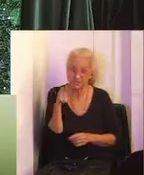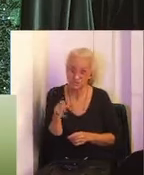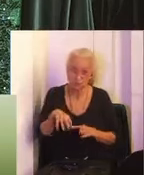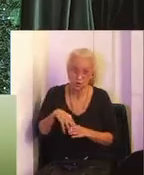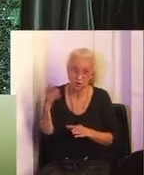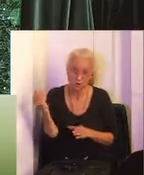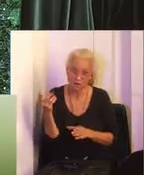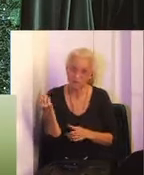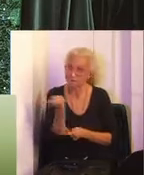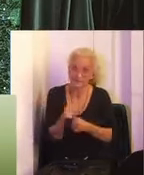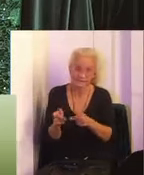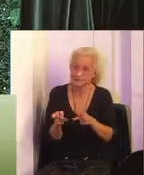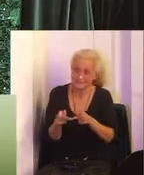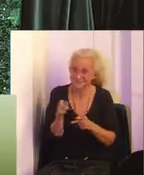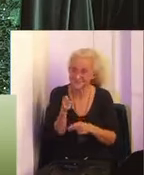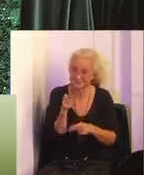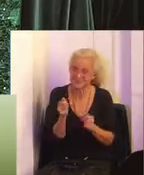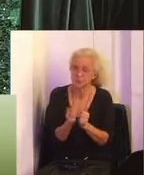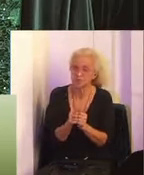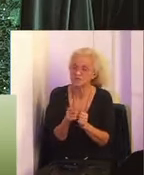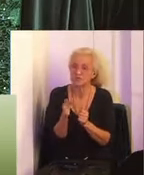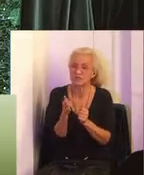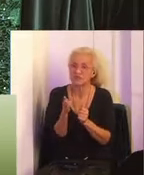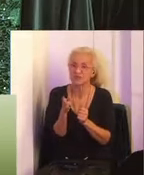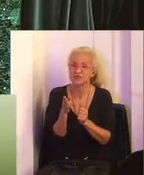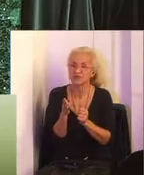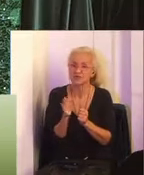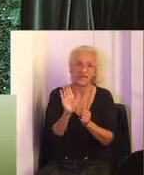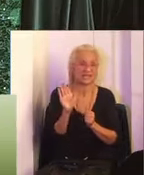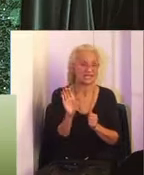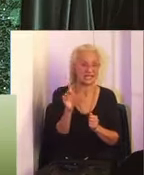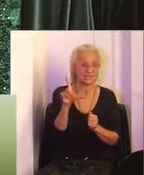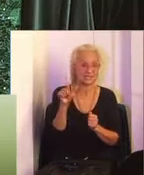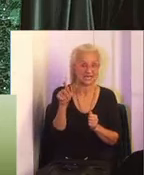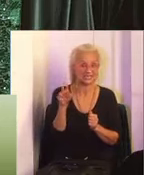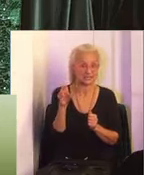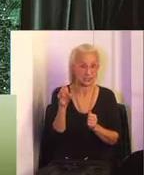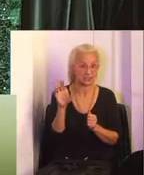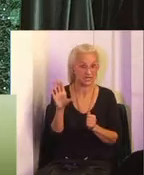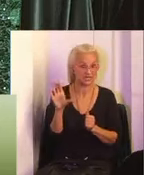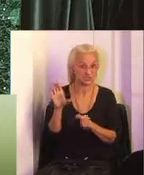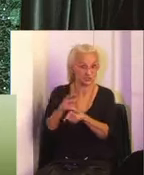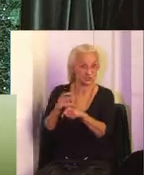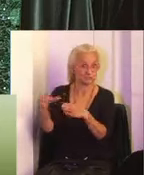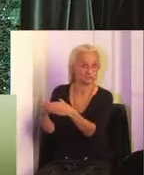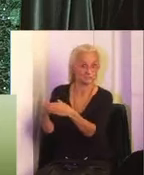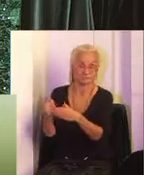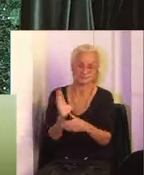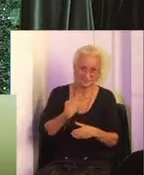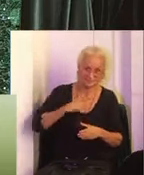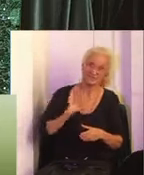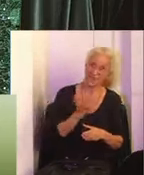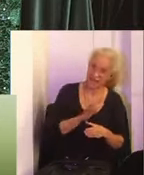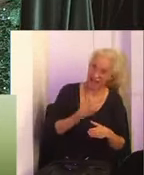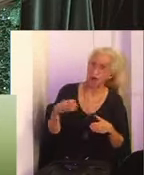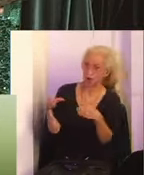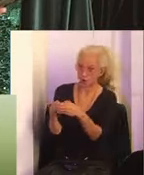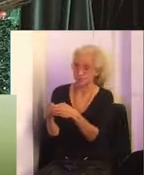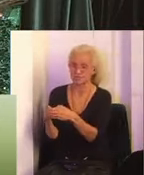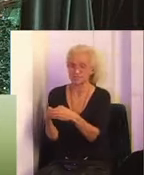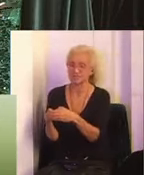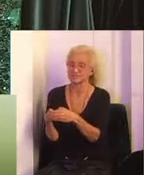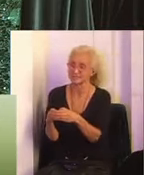if you go out anywhere with his Latino congregation, our congregation that is Latino,